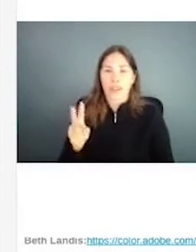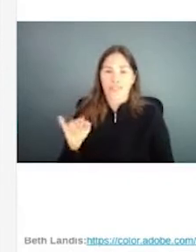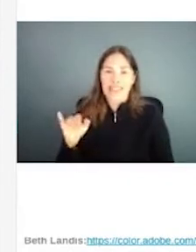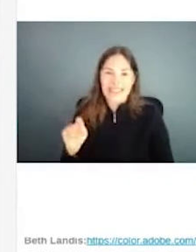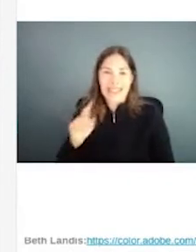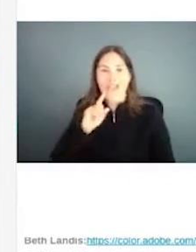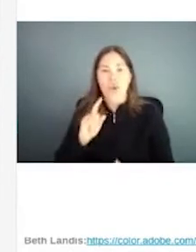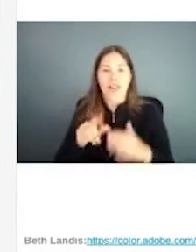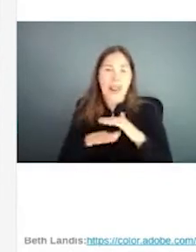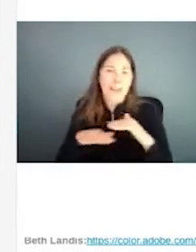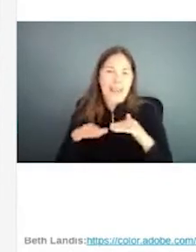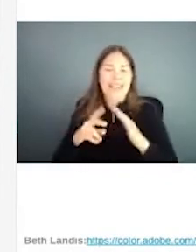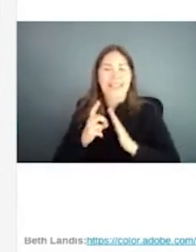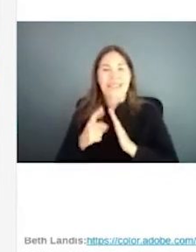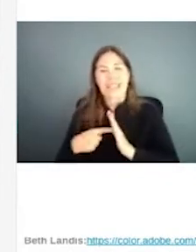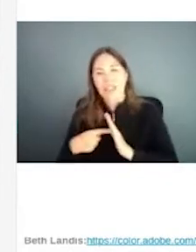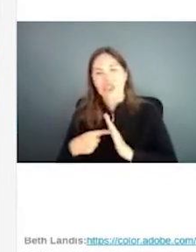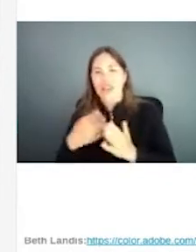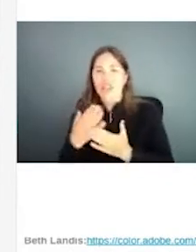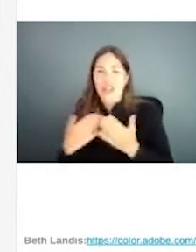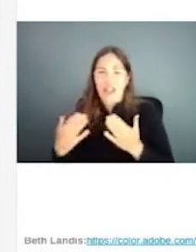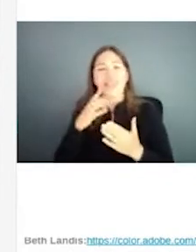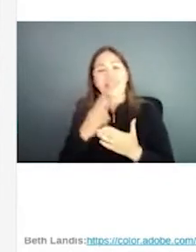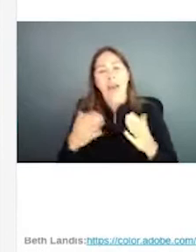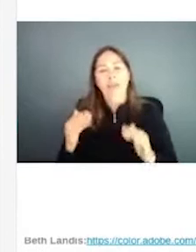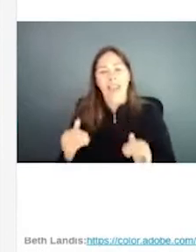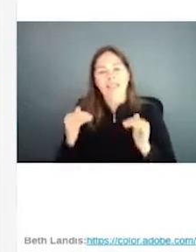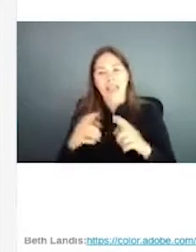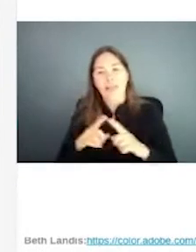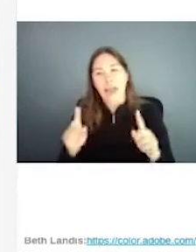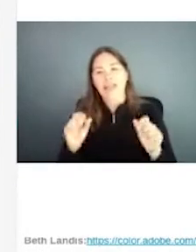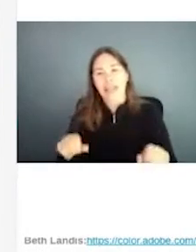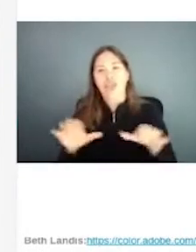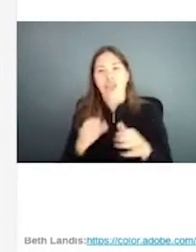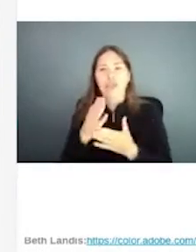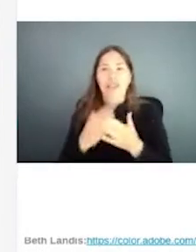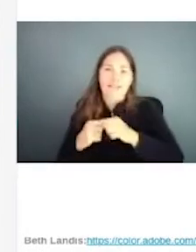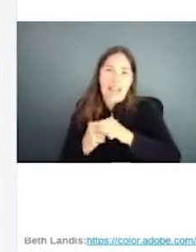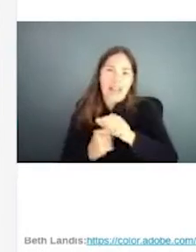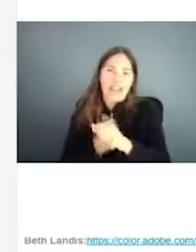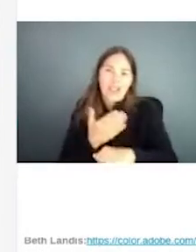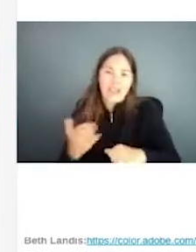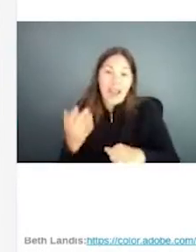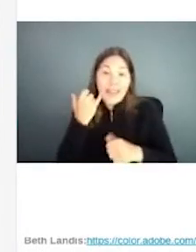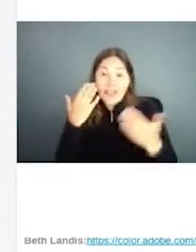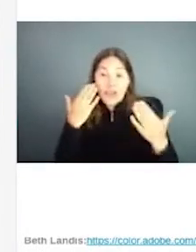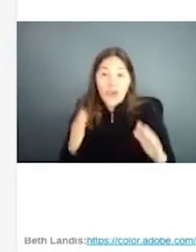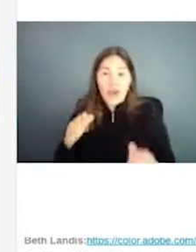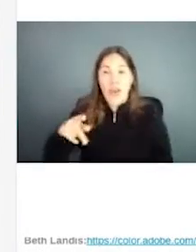Illustrator stuff. We couldn't do some of the advanced stuff, but we could do a lot of the foundational stuff. And then if you don't know